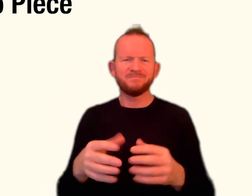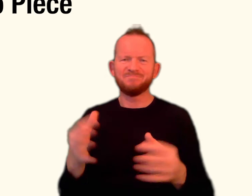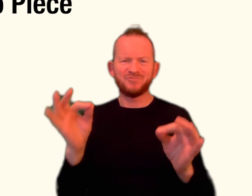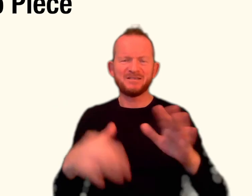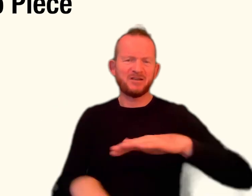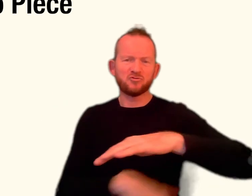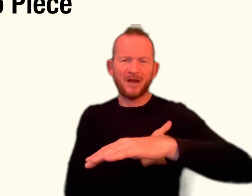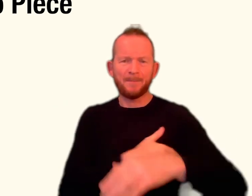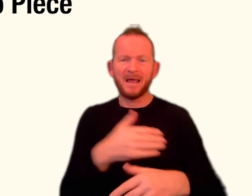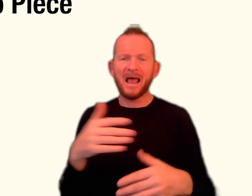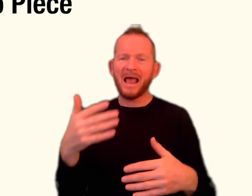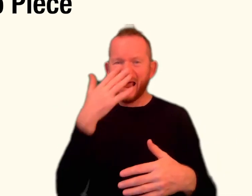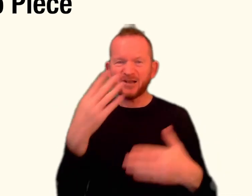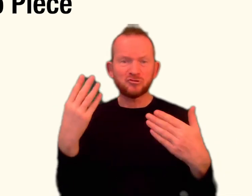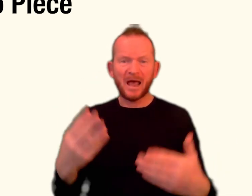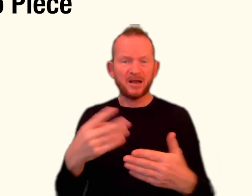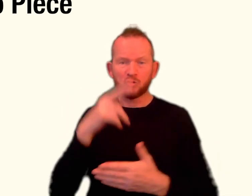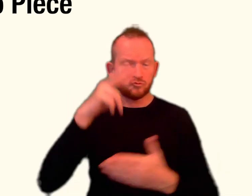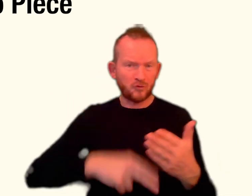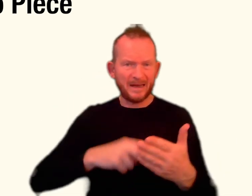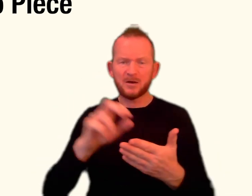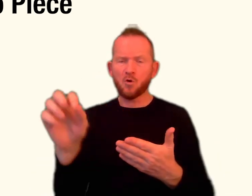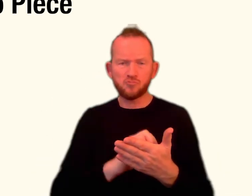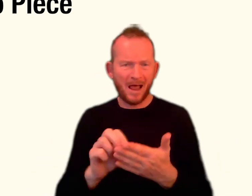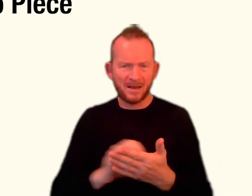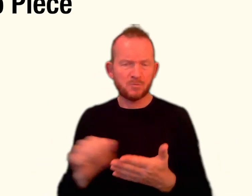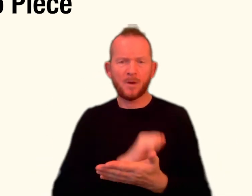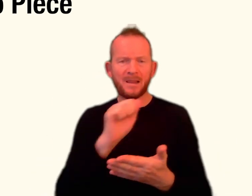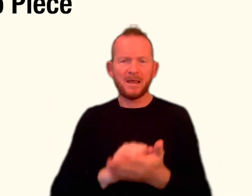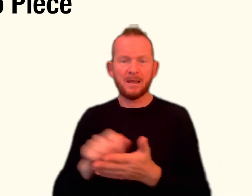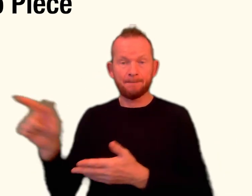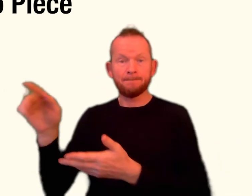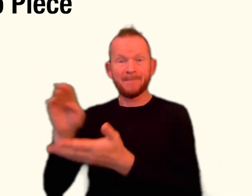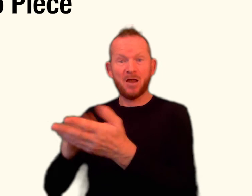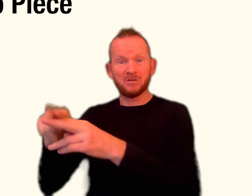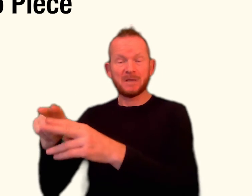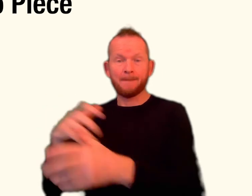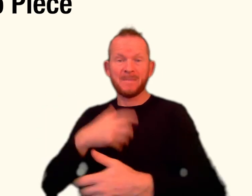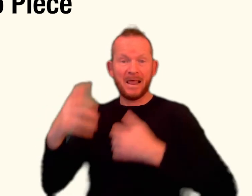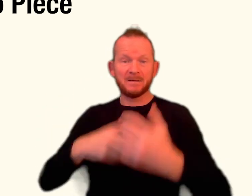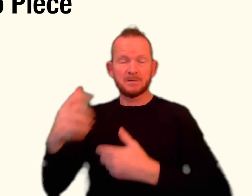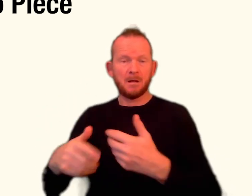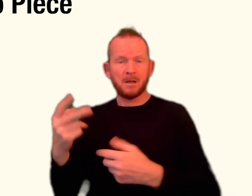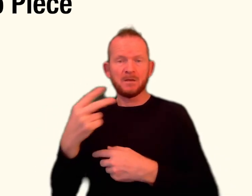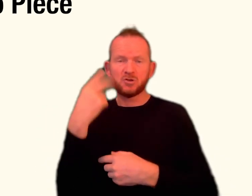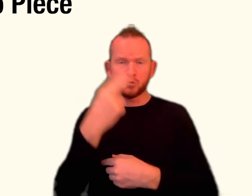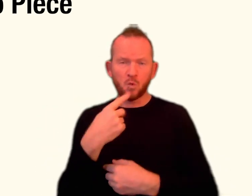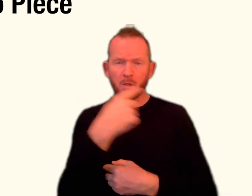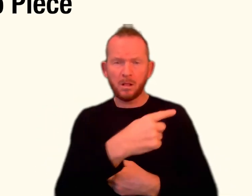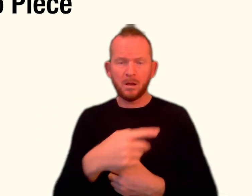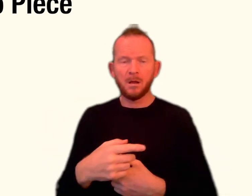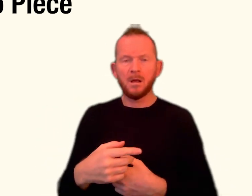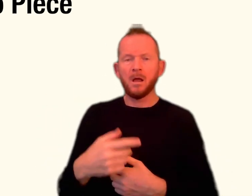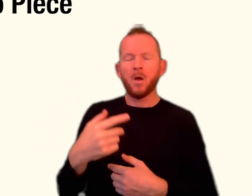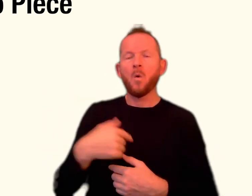read, let alone write properly. My parents complained quite a lot to the school. One of the teachers brought in a